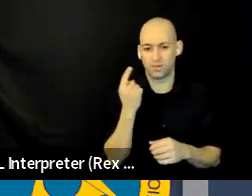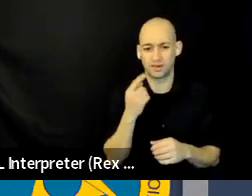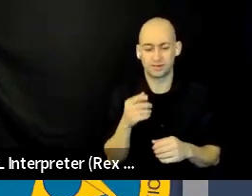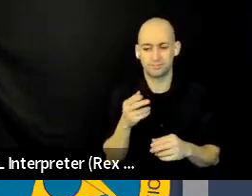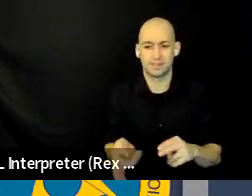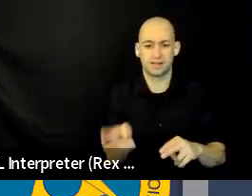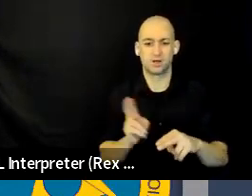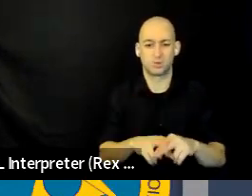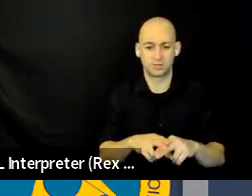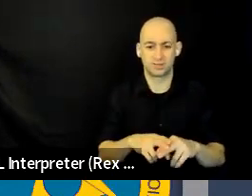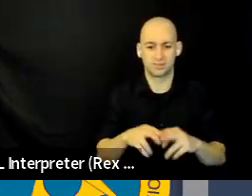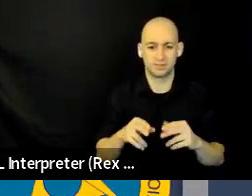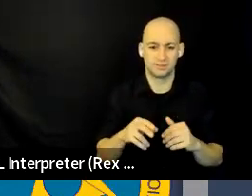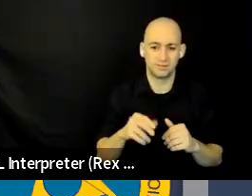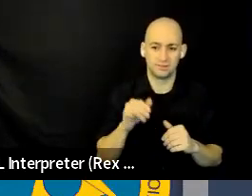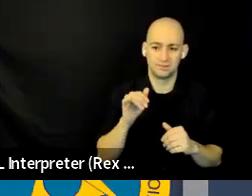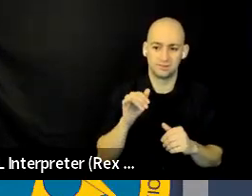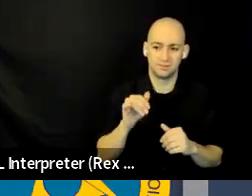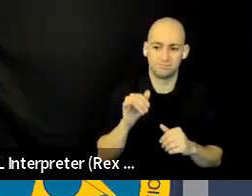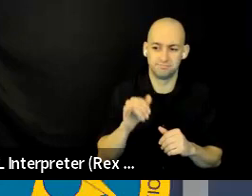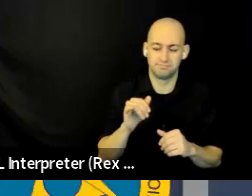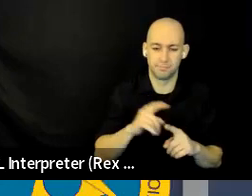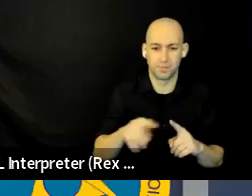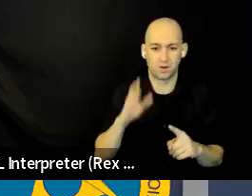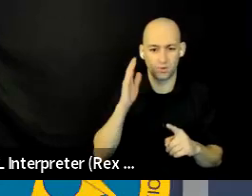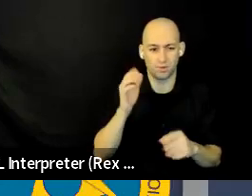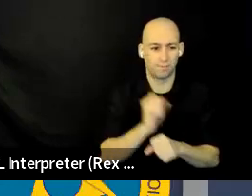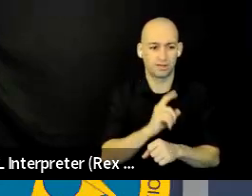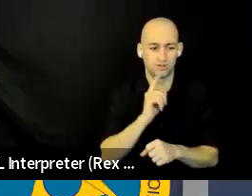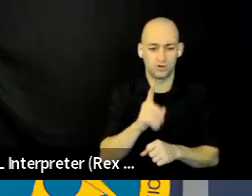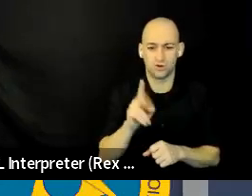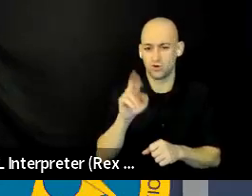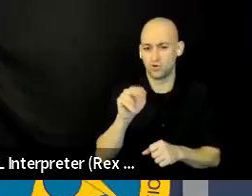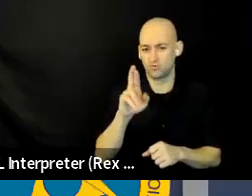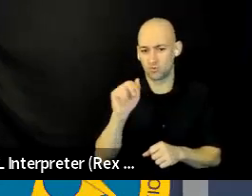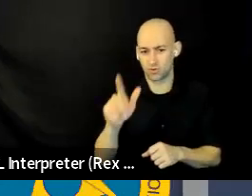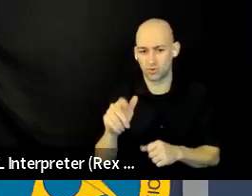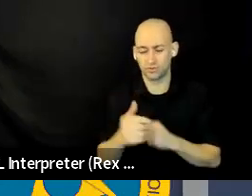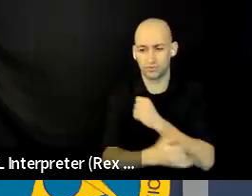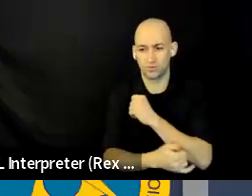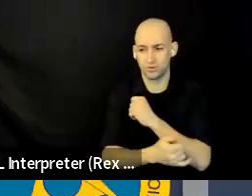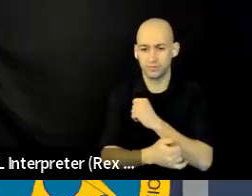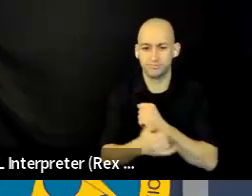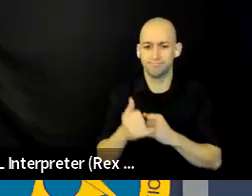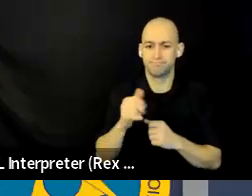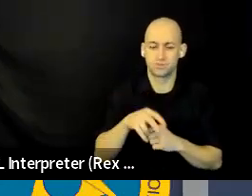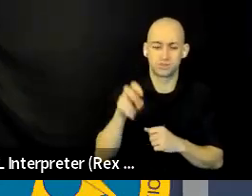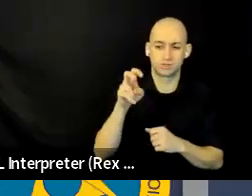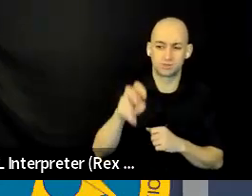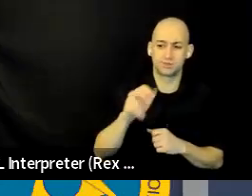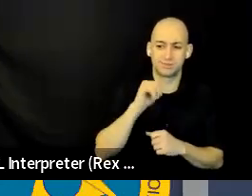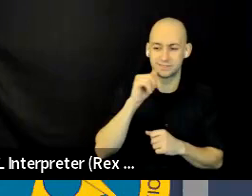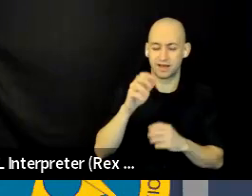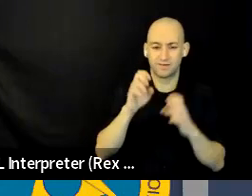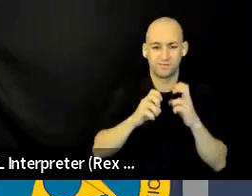project selection and investment, but will also ensure rural transportation investments are not selected, measured, and evaluated on the same basis